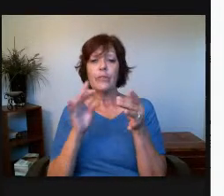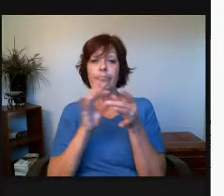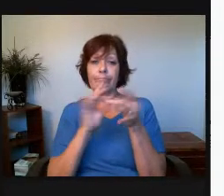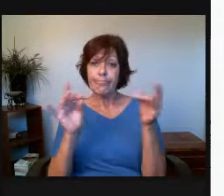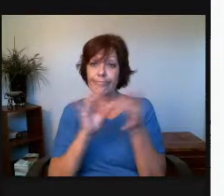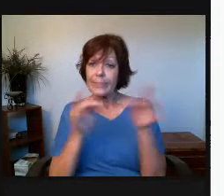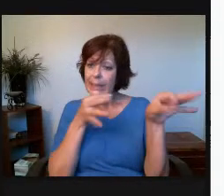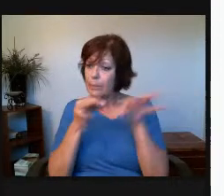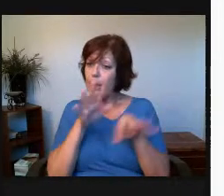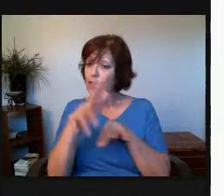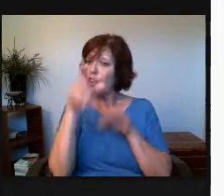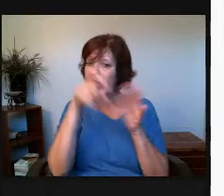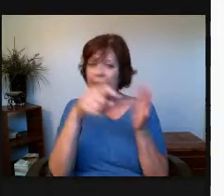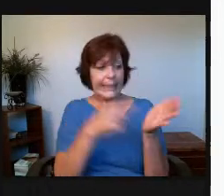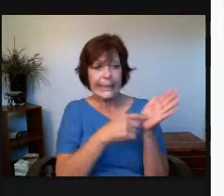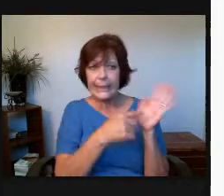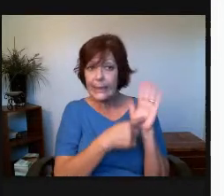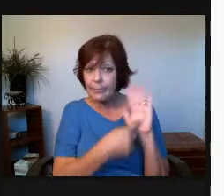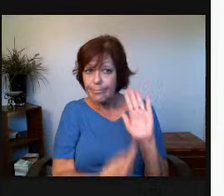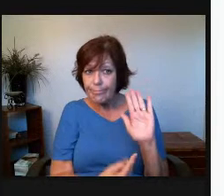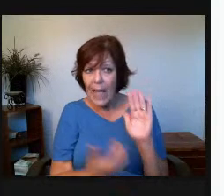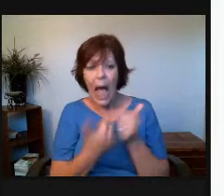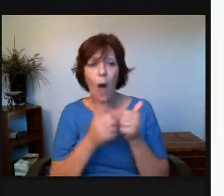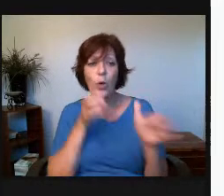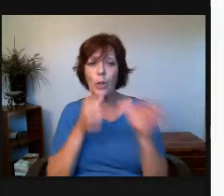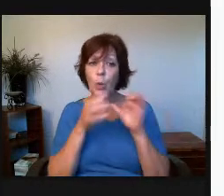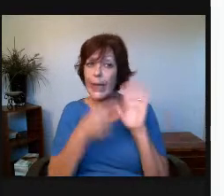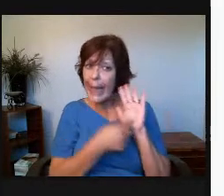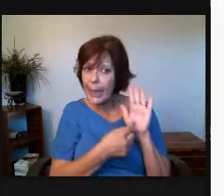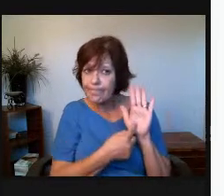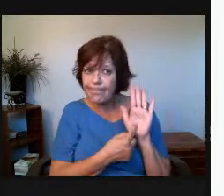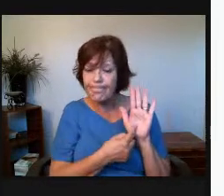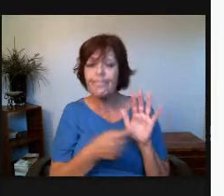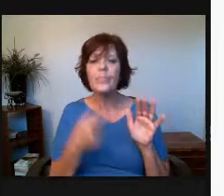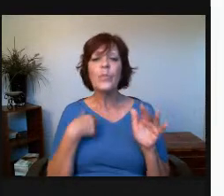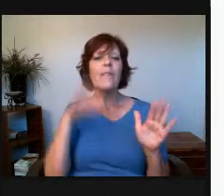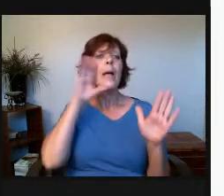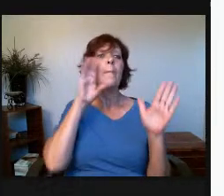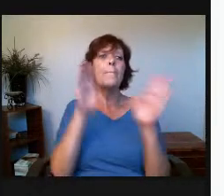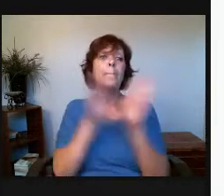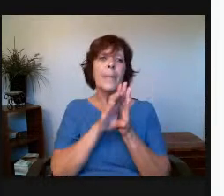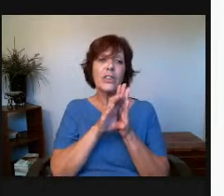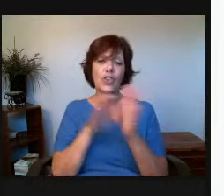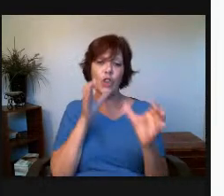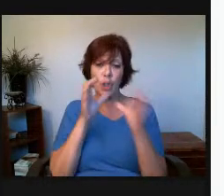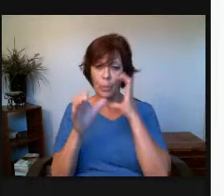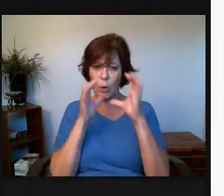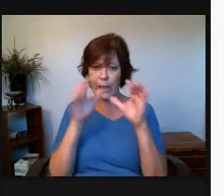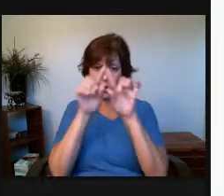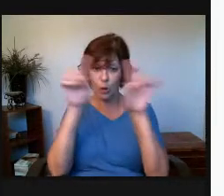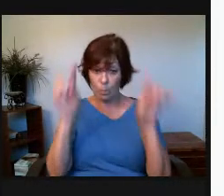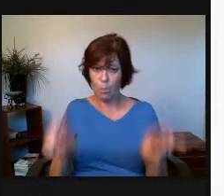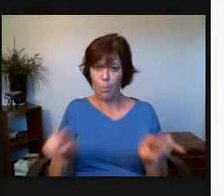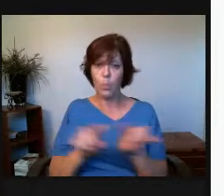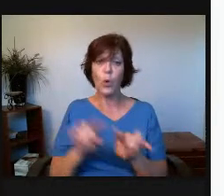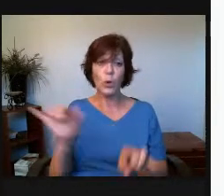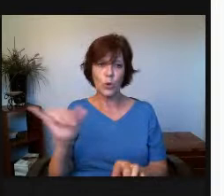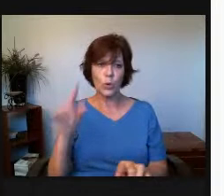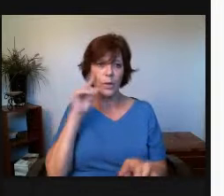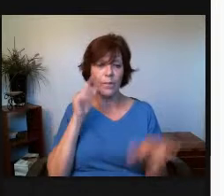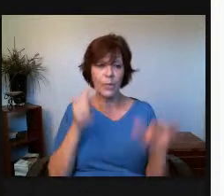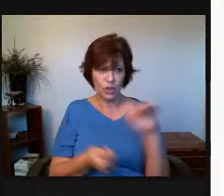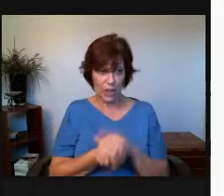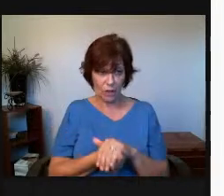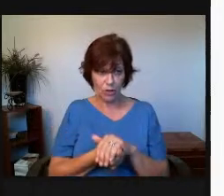your needs and how to best communicate with you. We do have picture communication boards for all of the shelters in